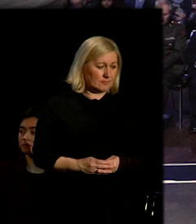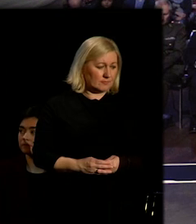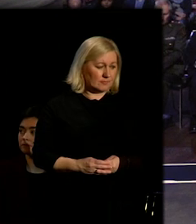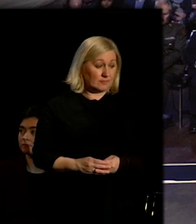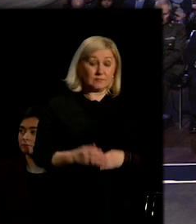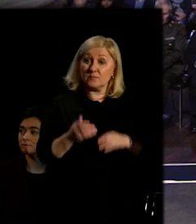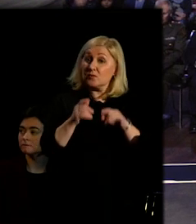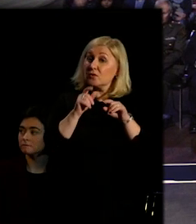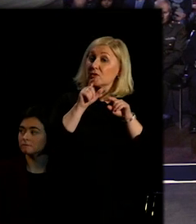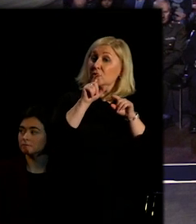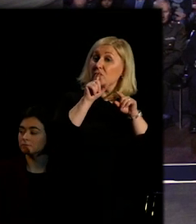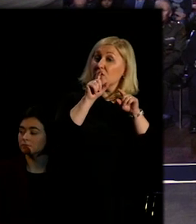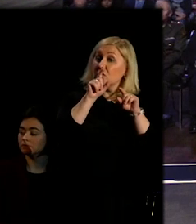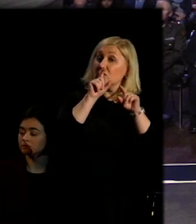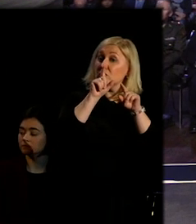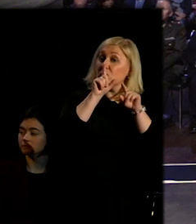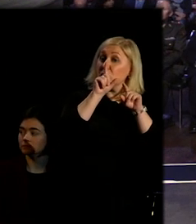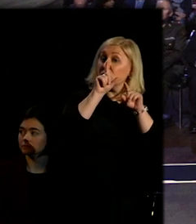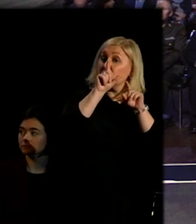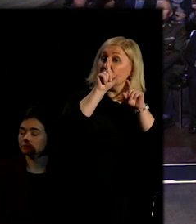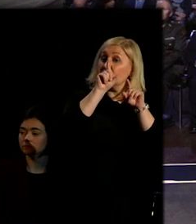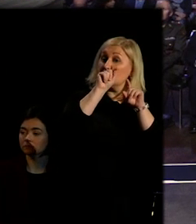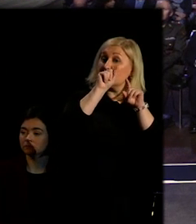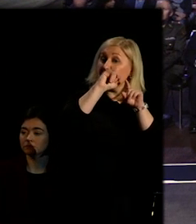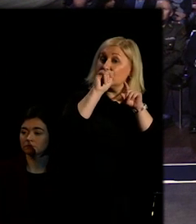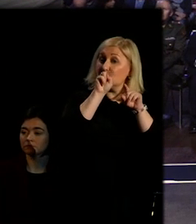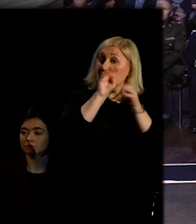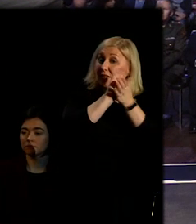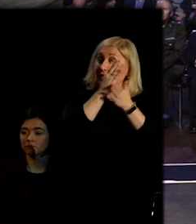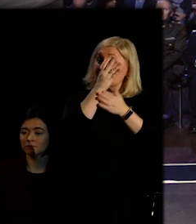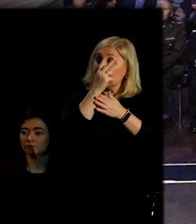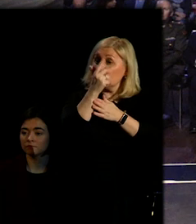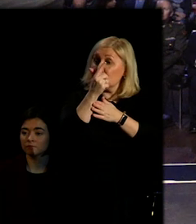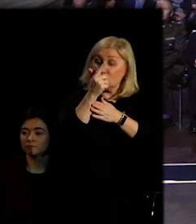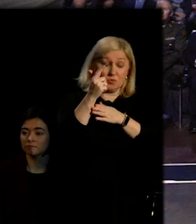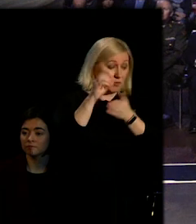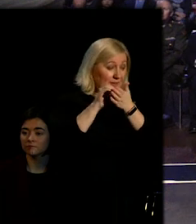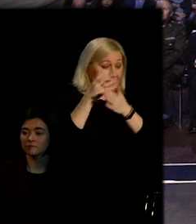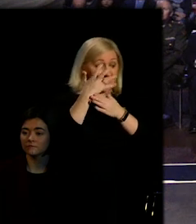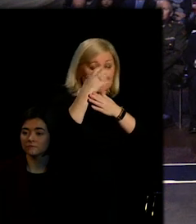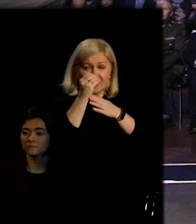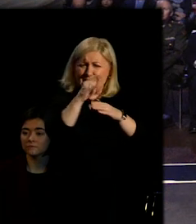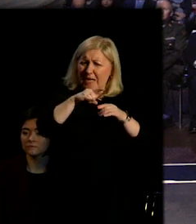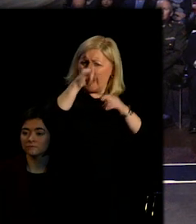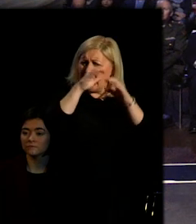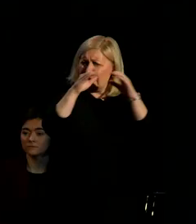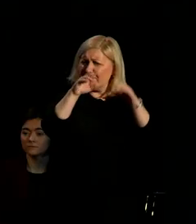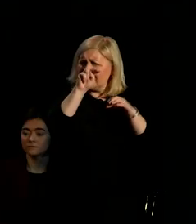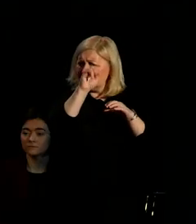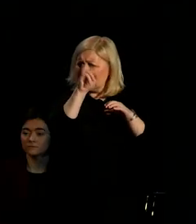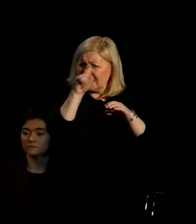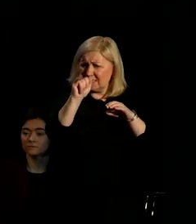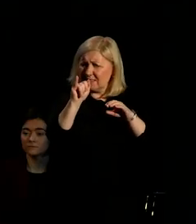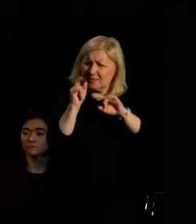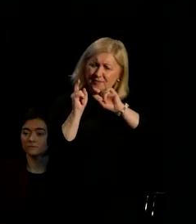On 20th January 1942, 15 high-ranking Nazis and government officials were invited by